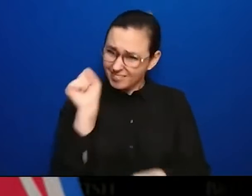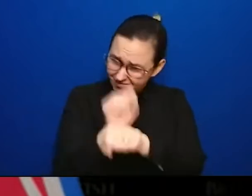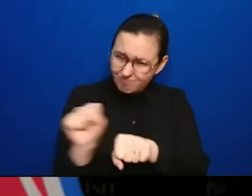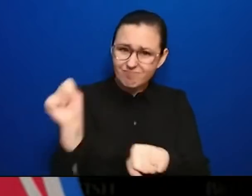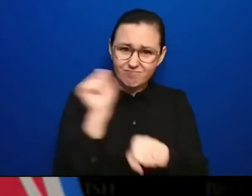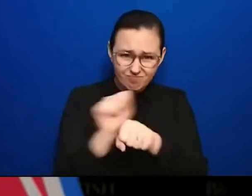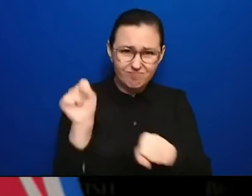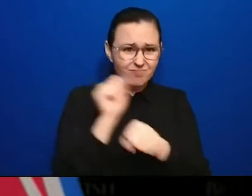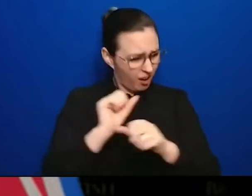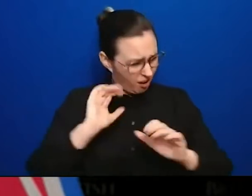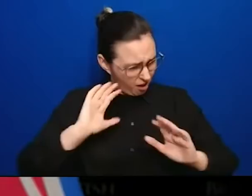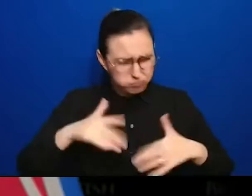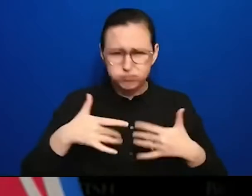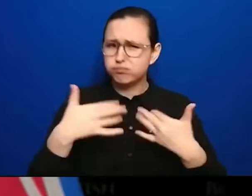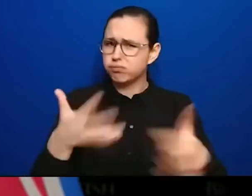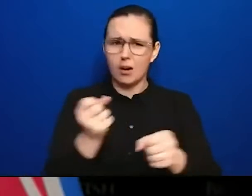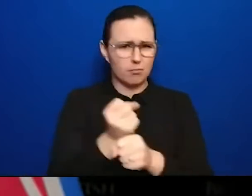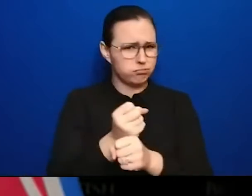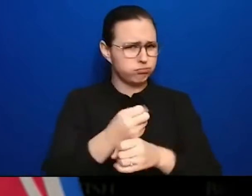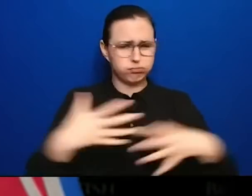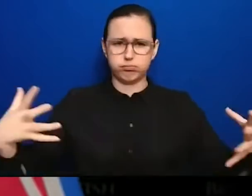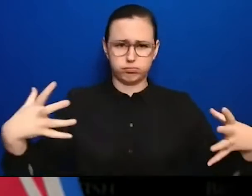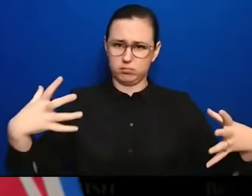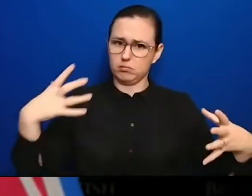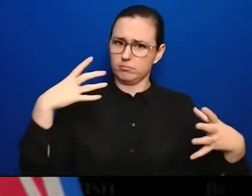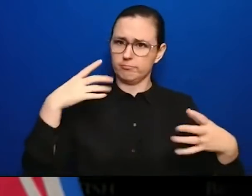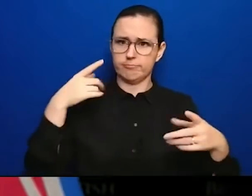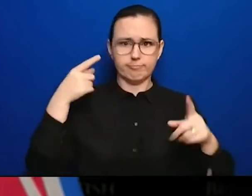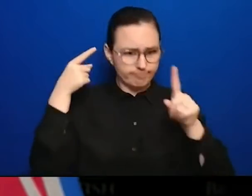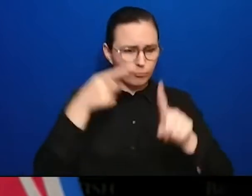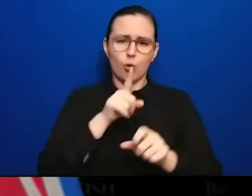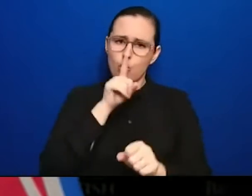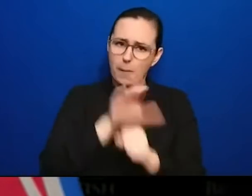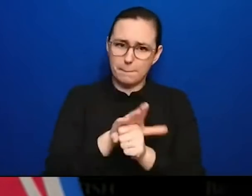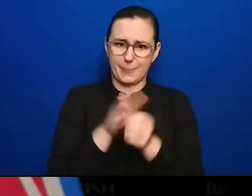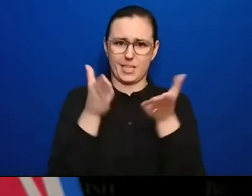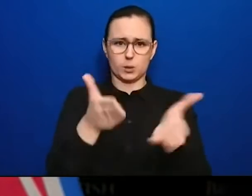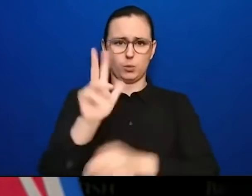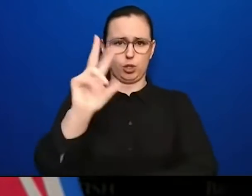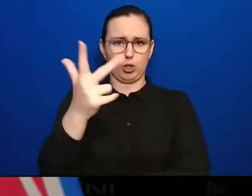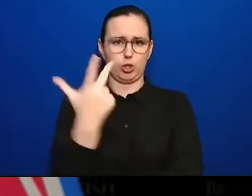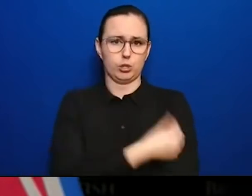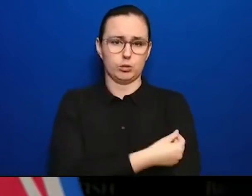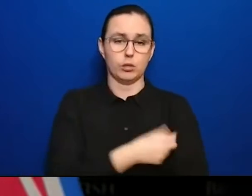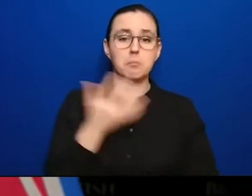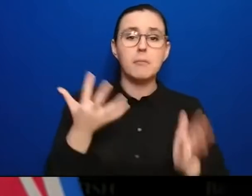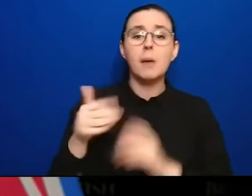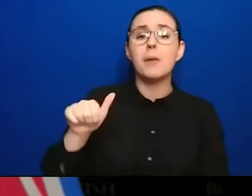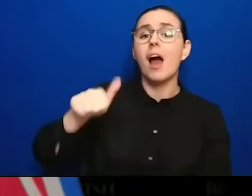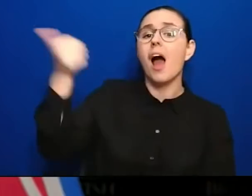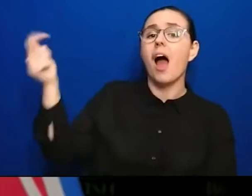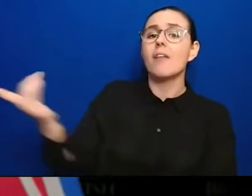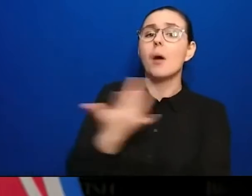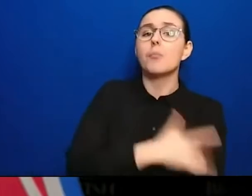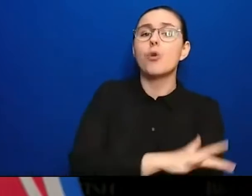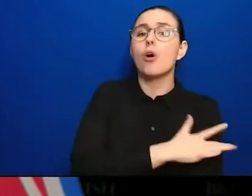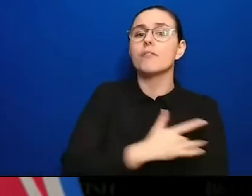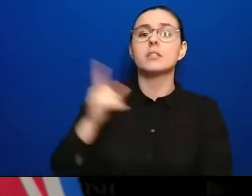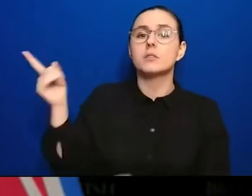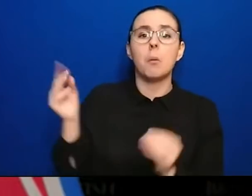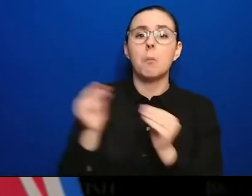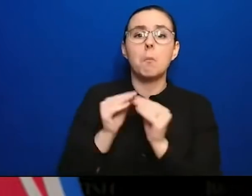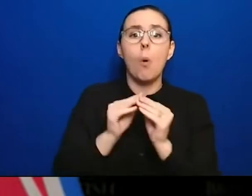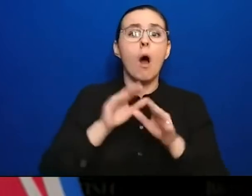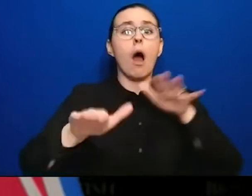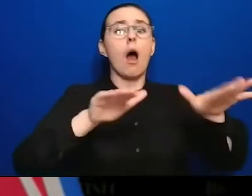we're going to continue to do that. We have an outstanding person leading our effort, Dr. Penny Ballum, and spoke to her today. And just tell you